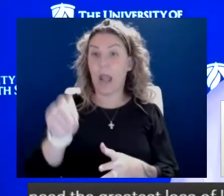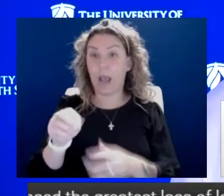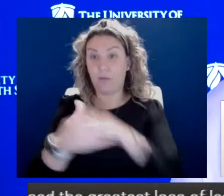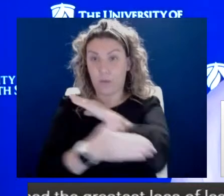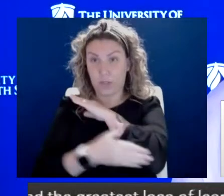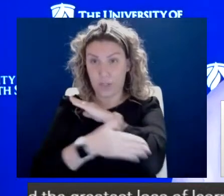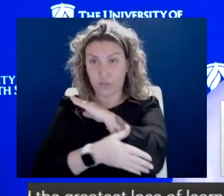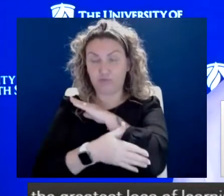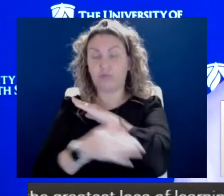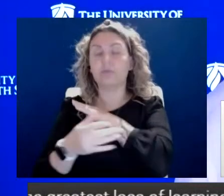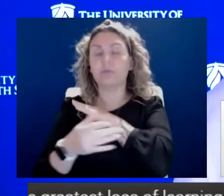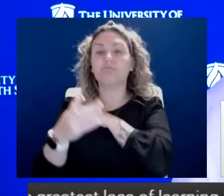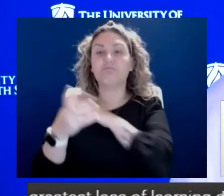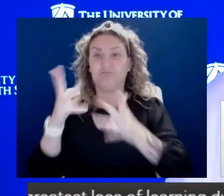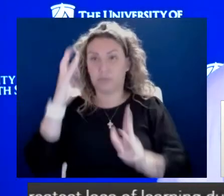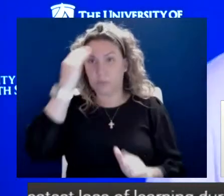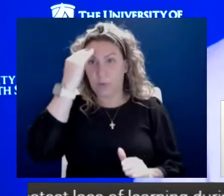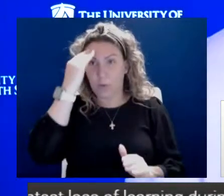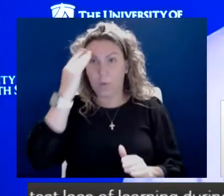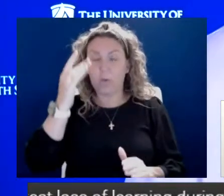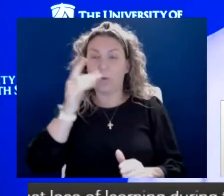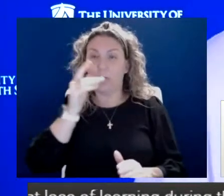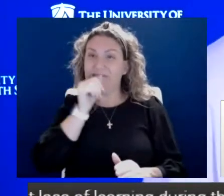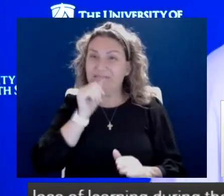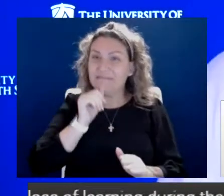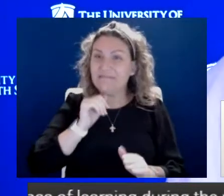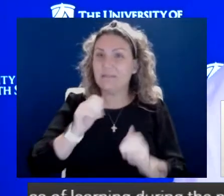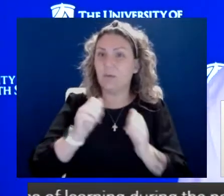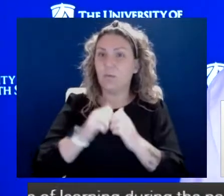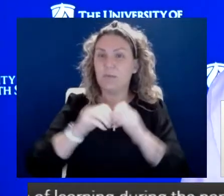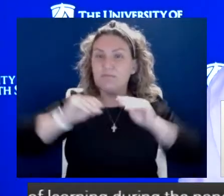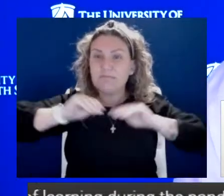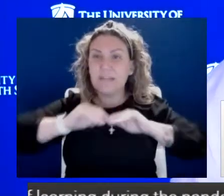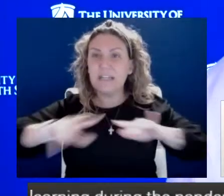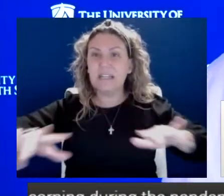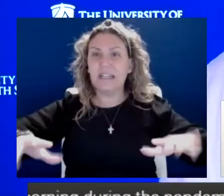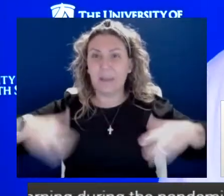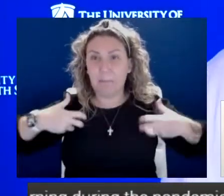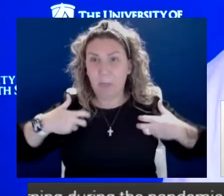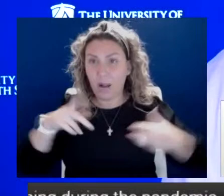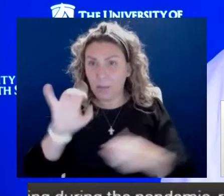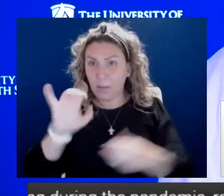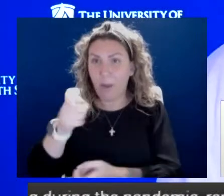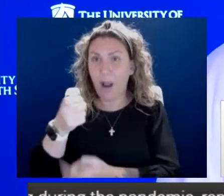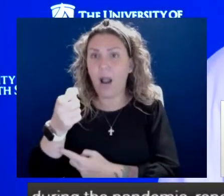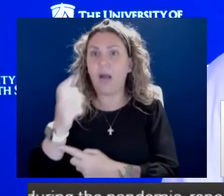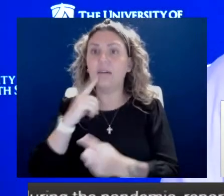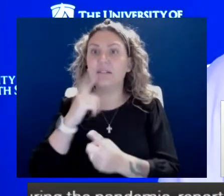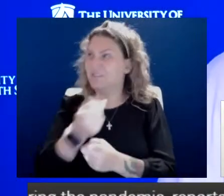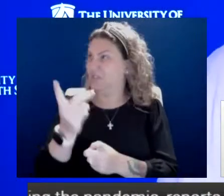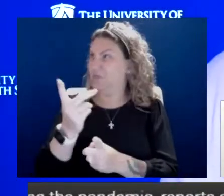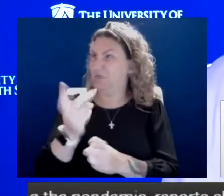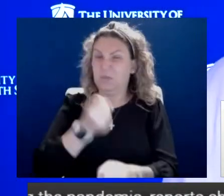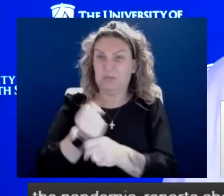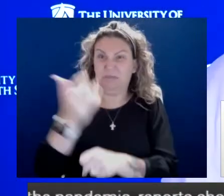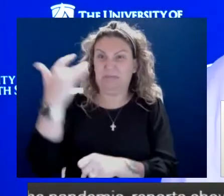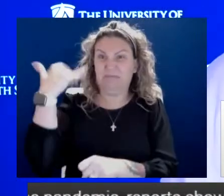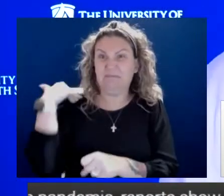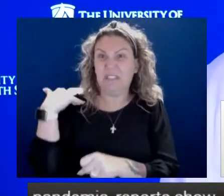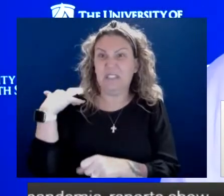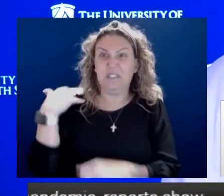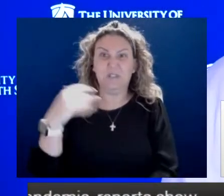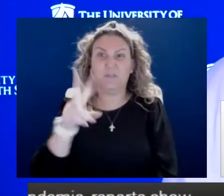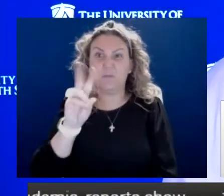that they have been dealing with these outbreaks of monkeypox for quite a few years, even as far back as 2017